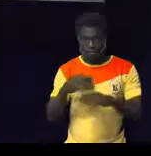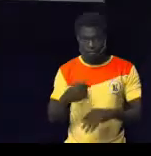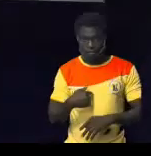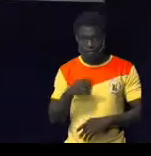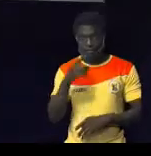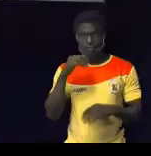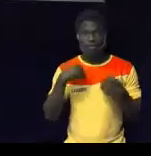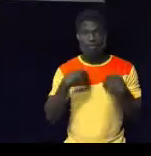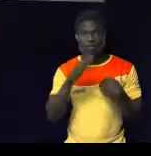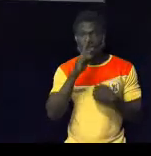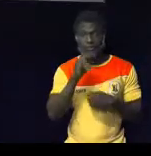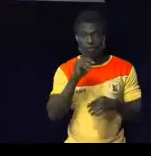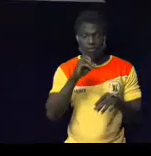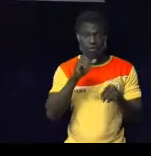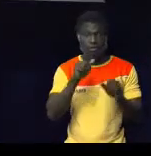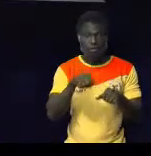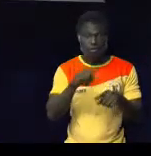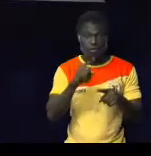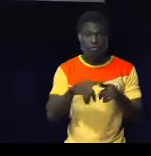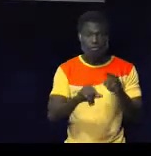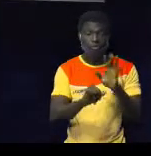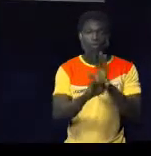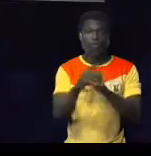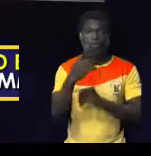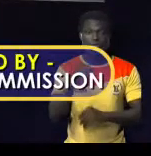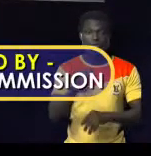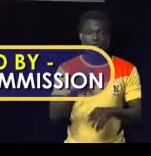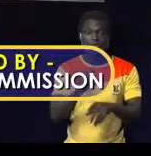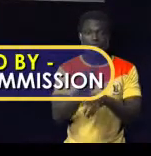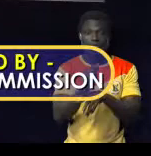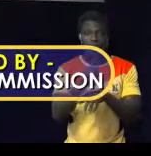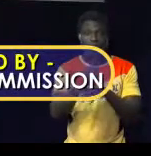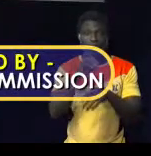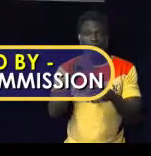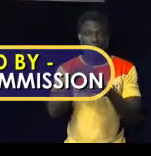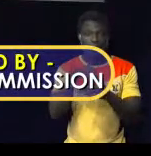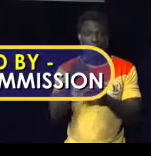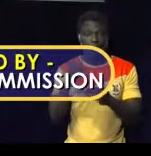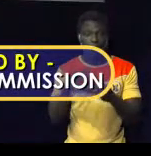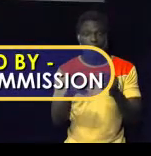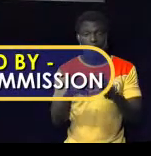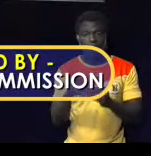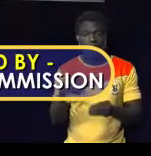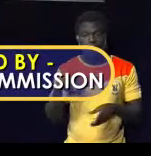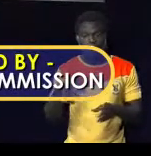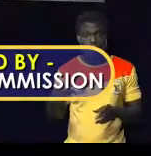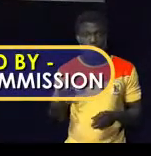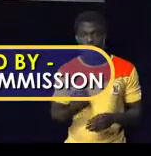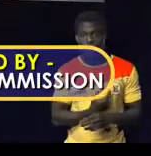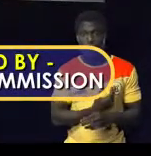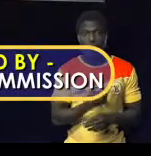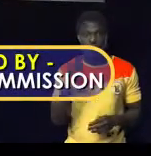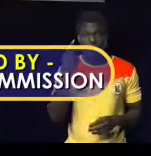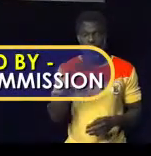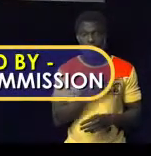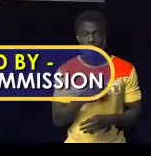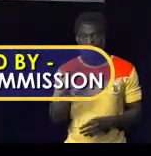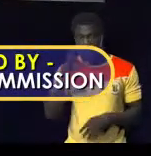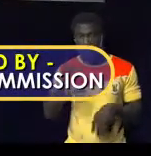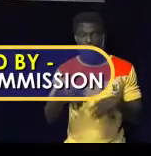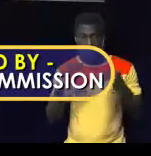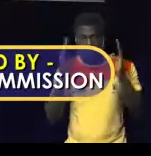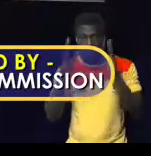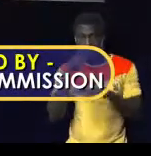On me. You've been able to identify the adverbs in the sentences. Let's see,